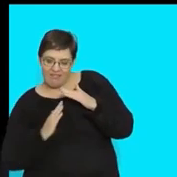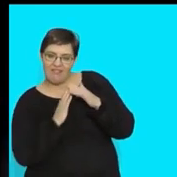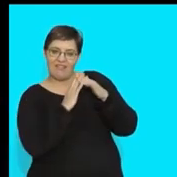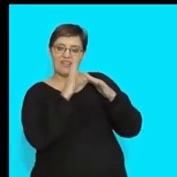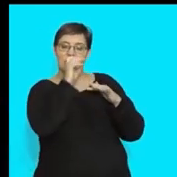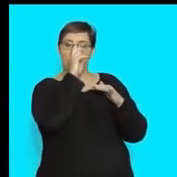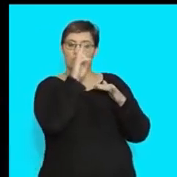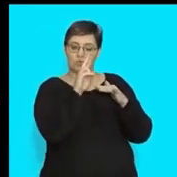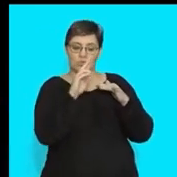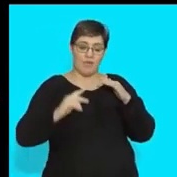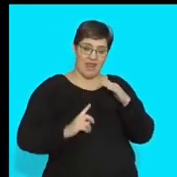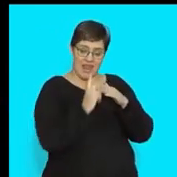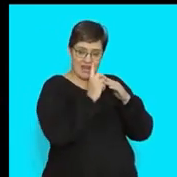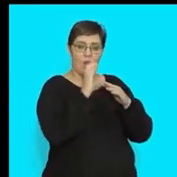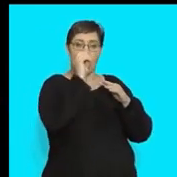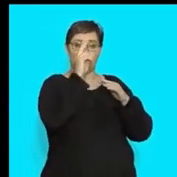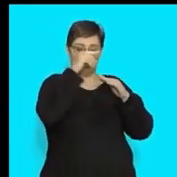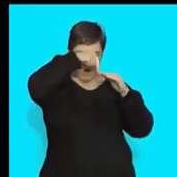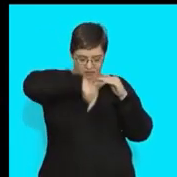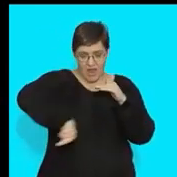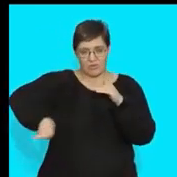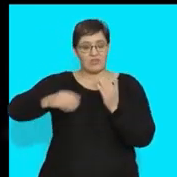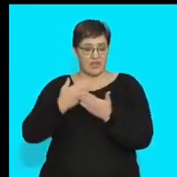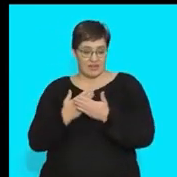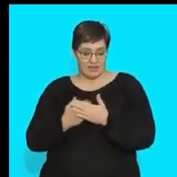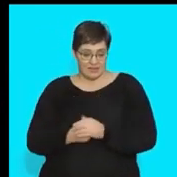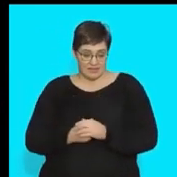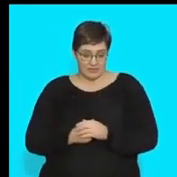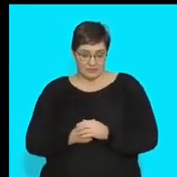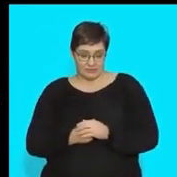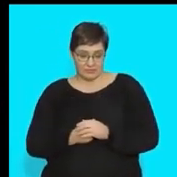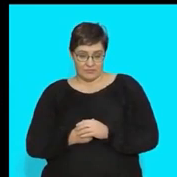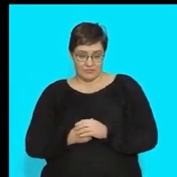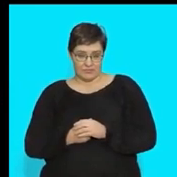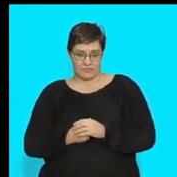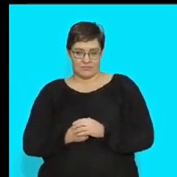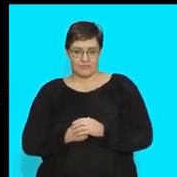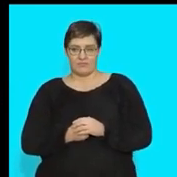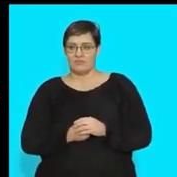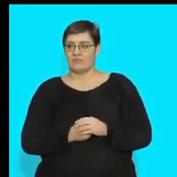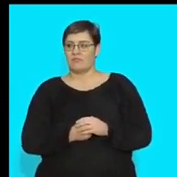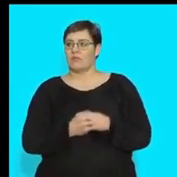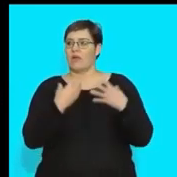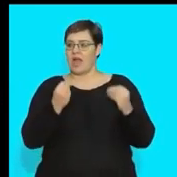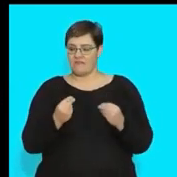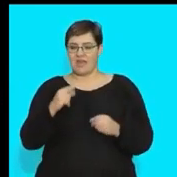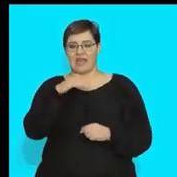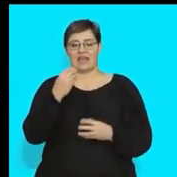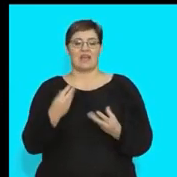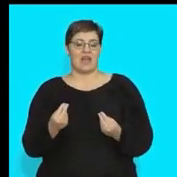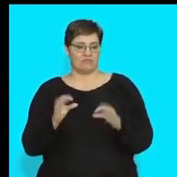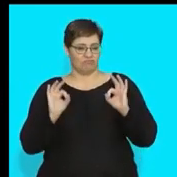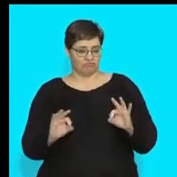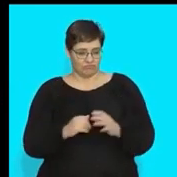dioxide can go in and oxygen can go out. So there we go. I've got my gases